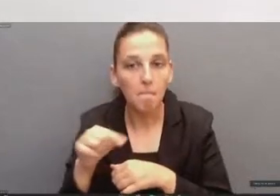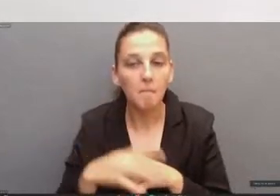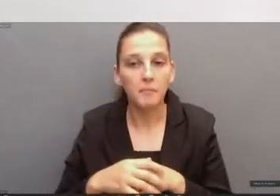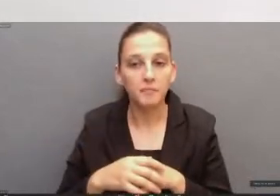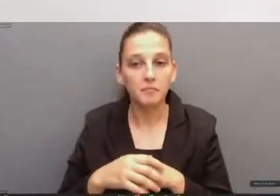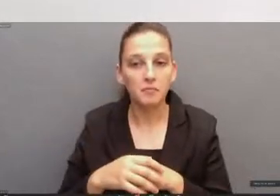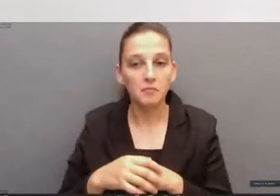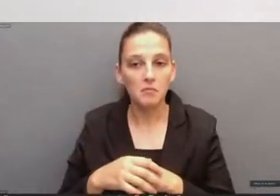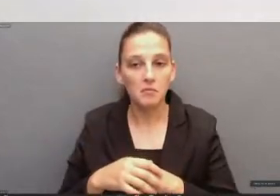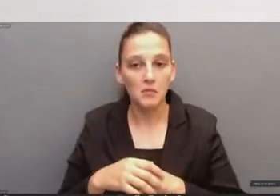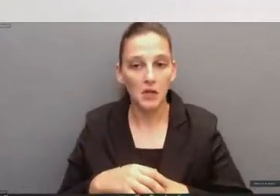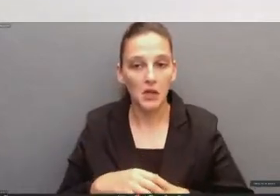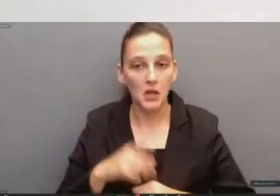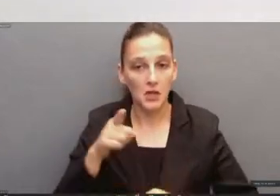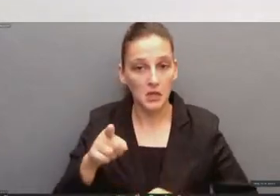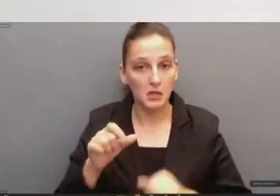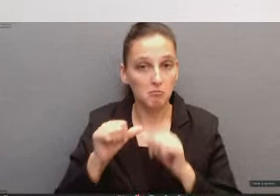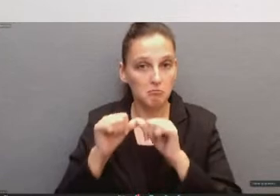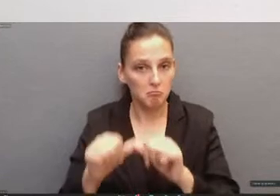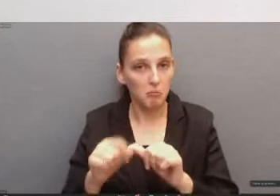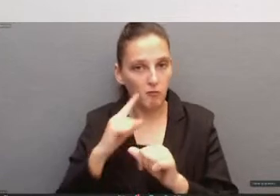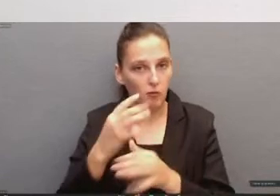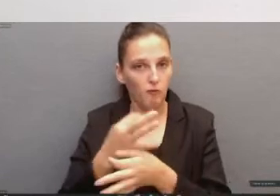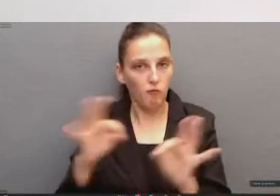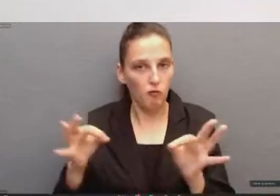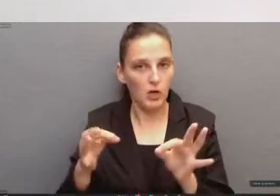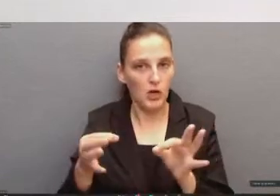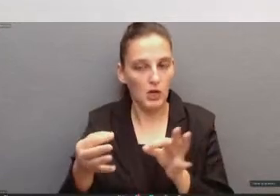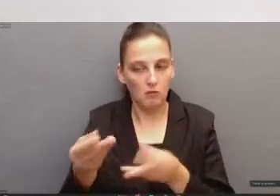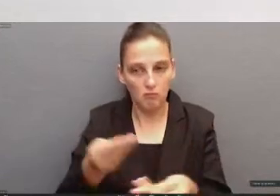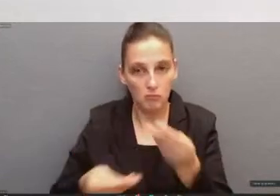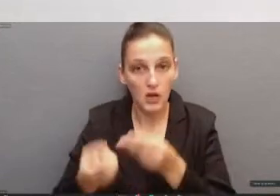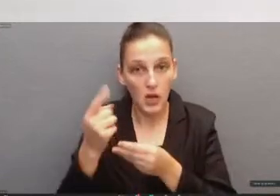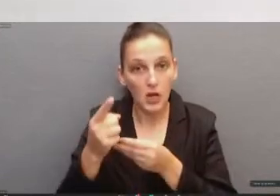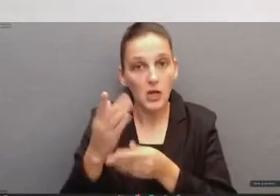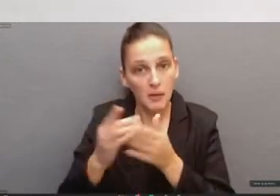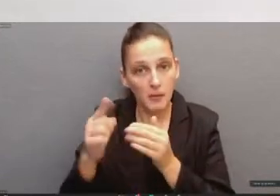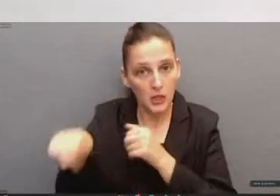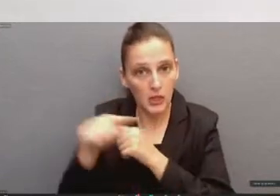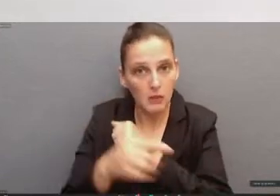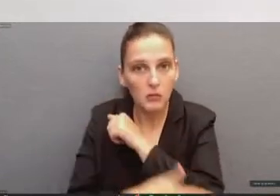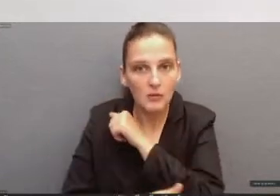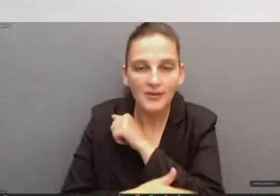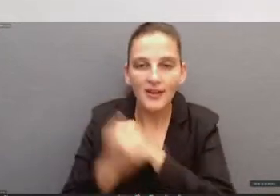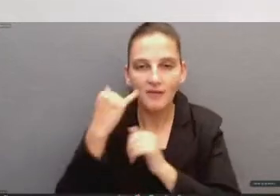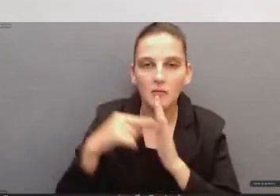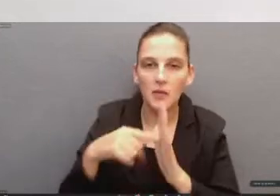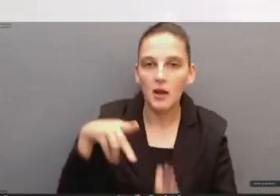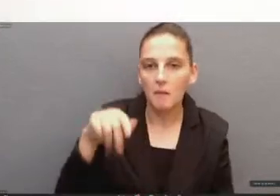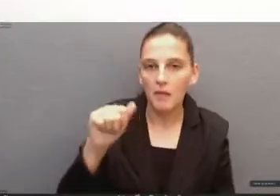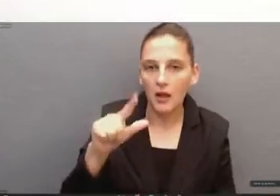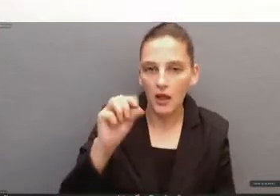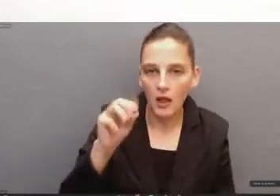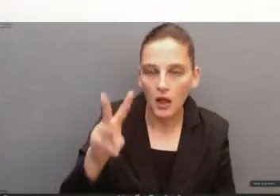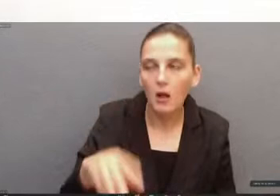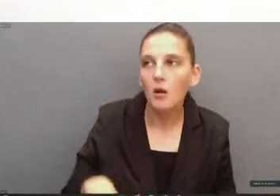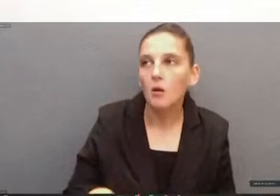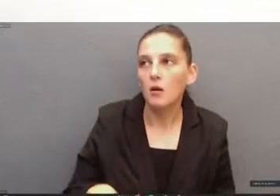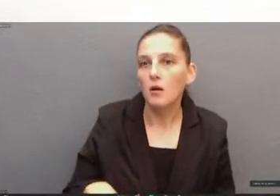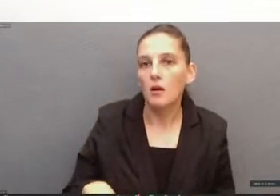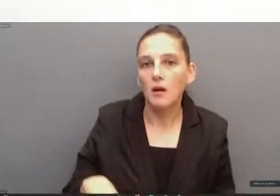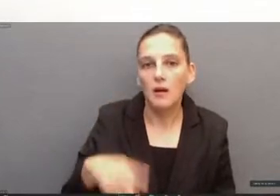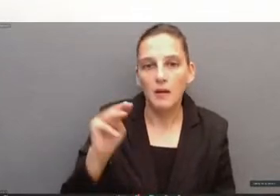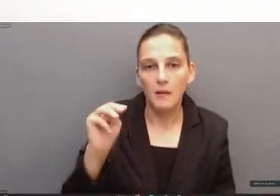the Compact of Free Association. Countries that are independent, such as Palau and